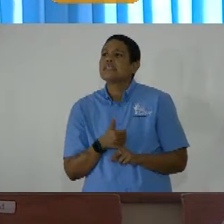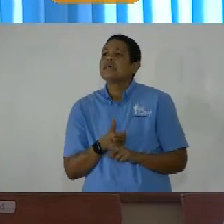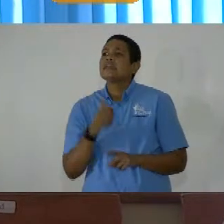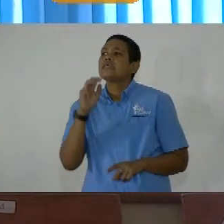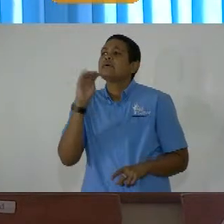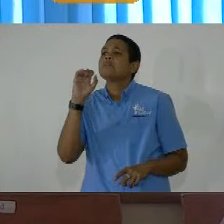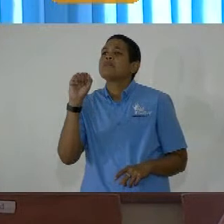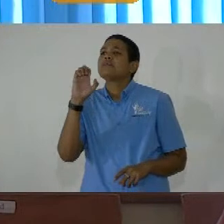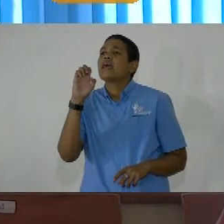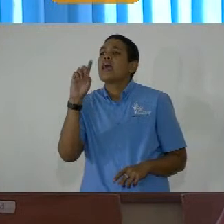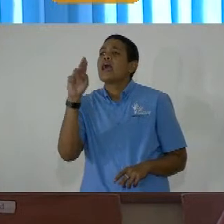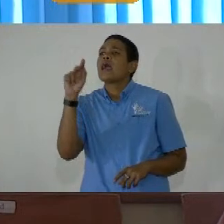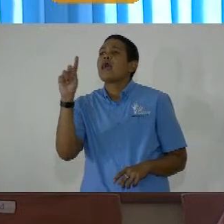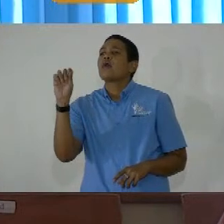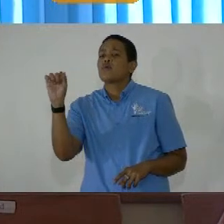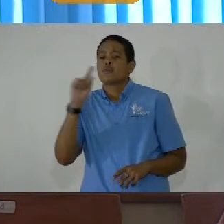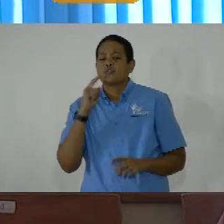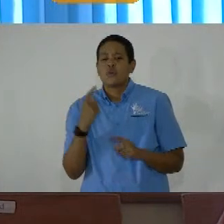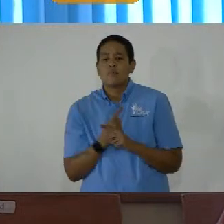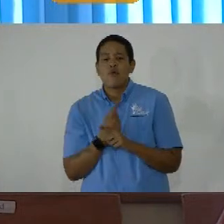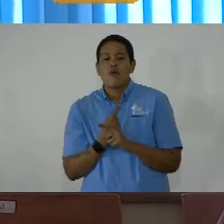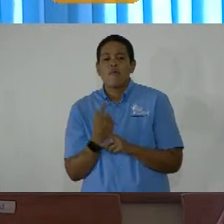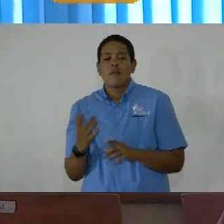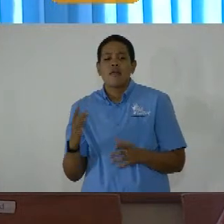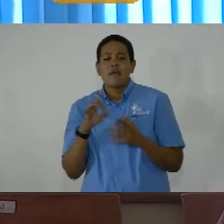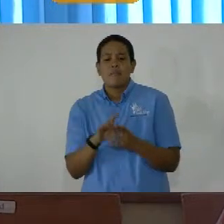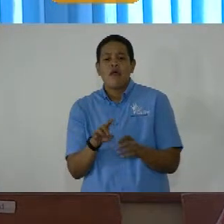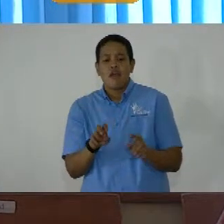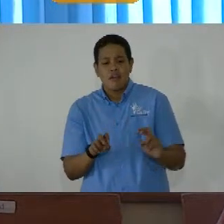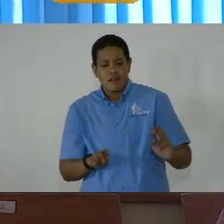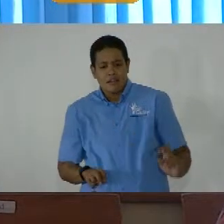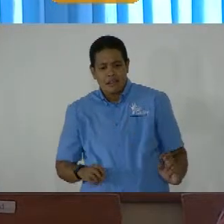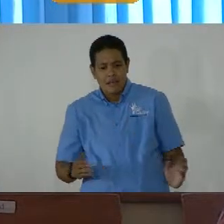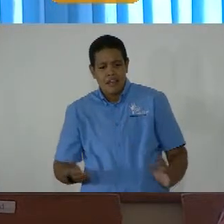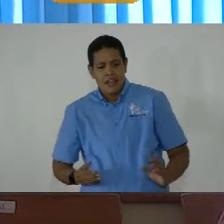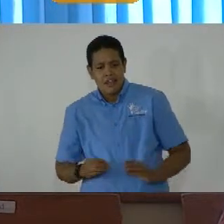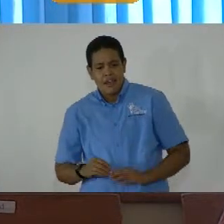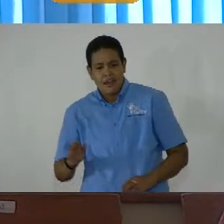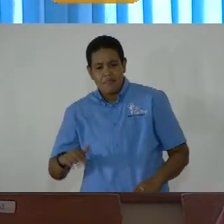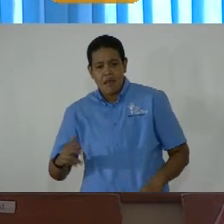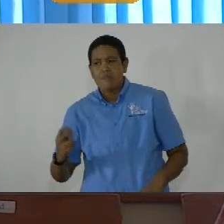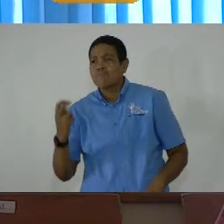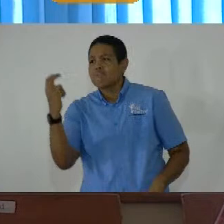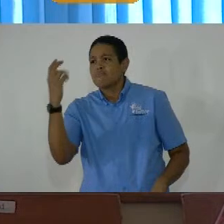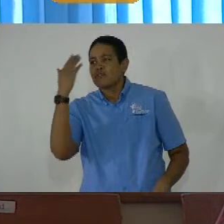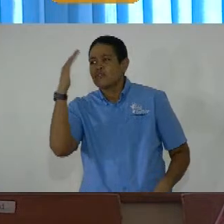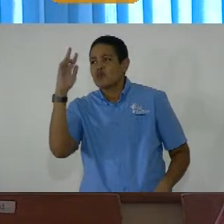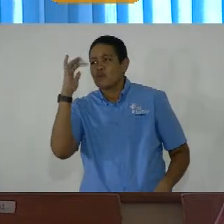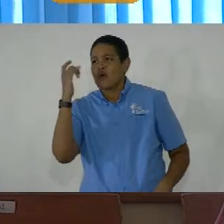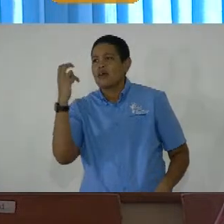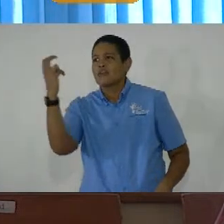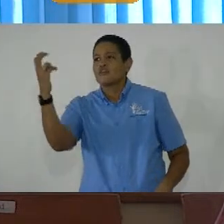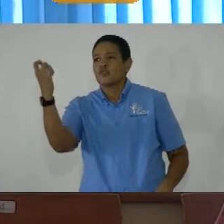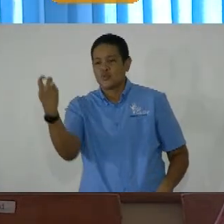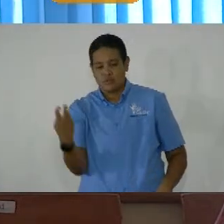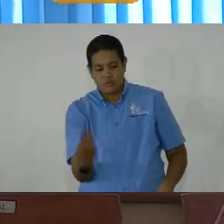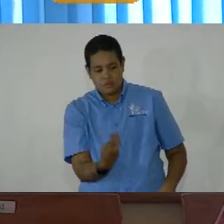Miss Edwards do properly belong in the well of this house. I don't know why she's up